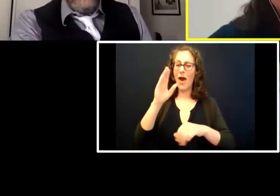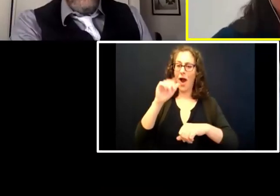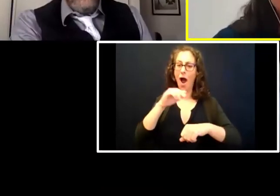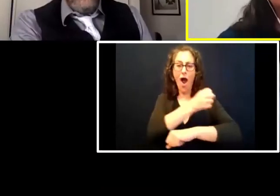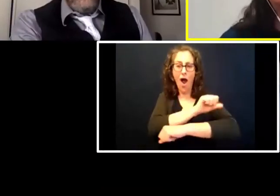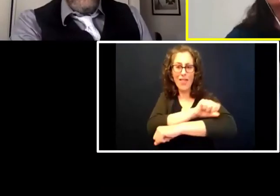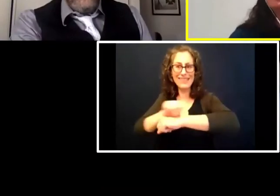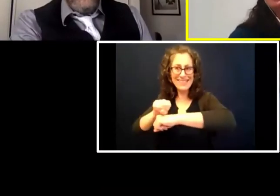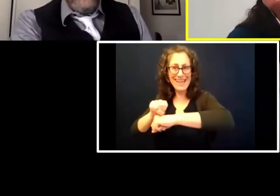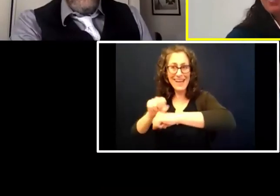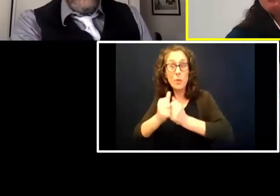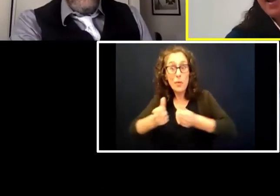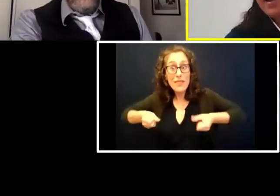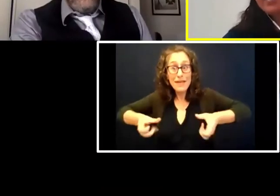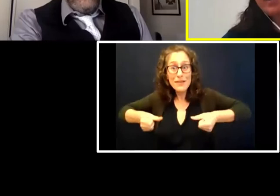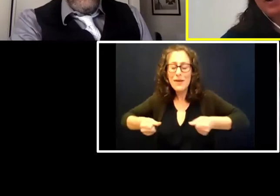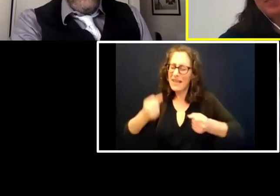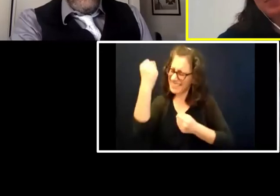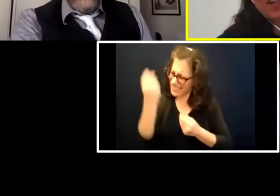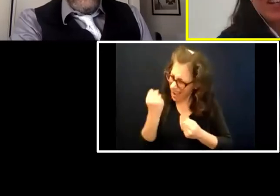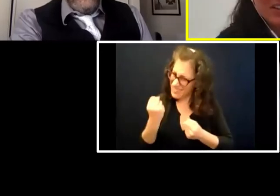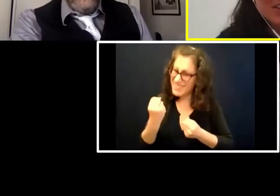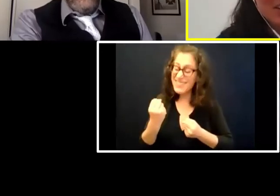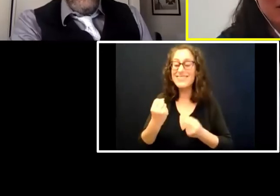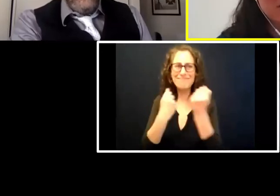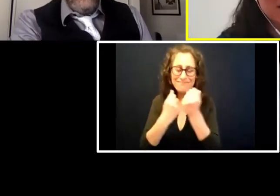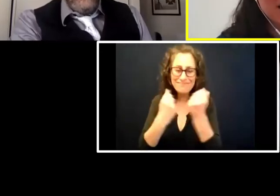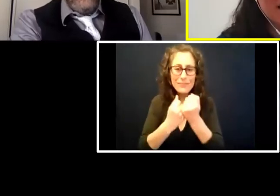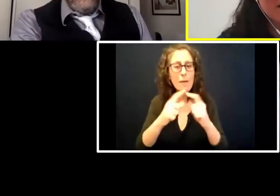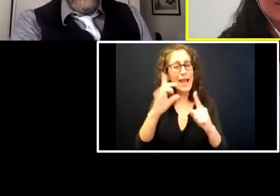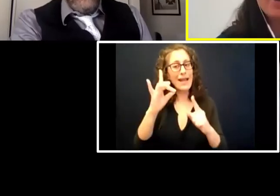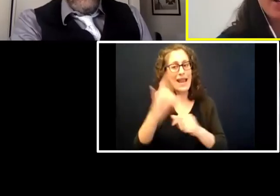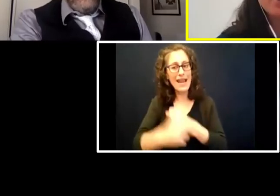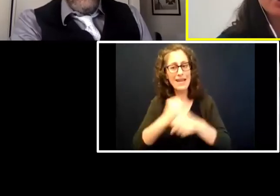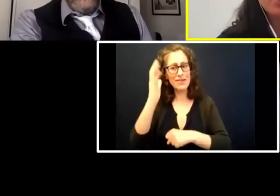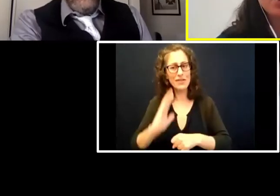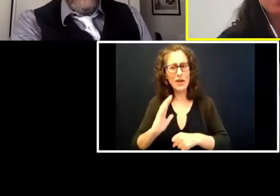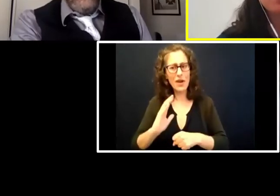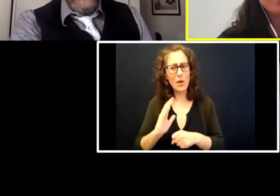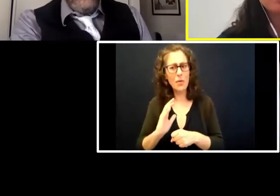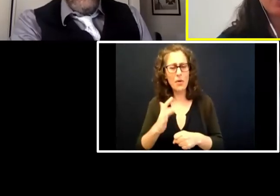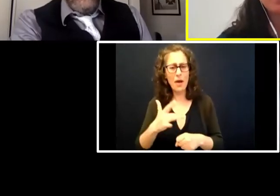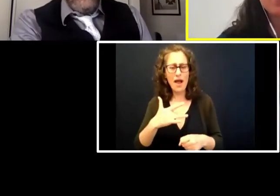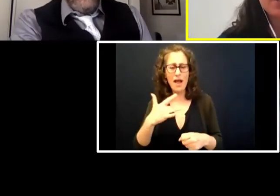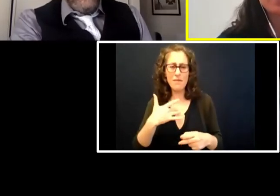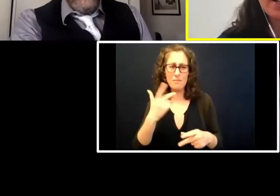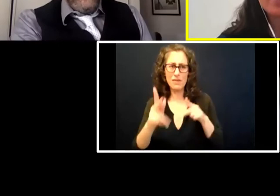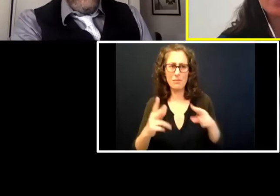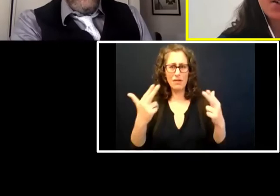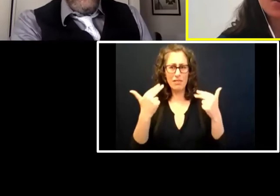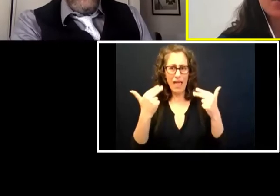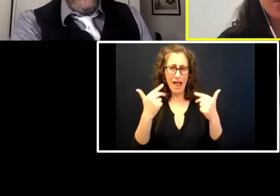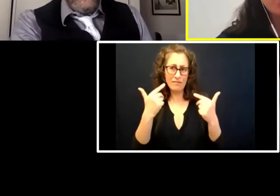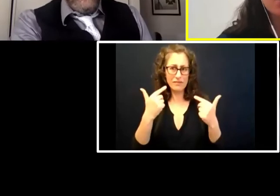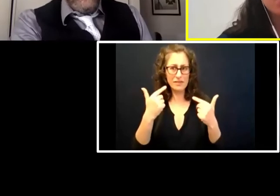yes. But man, 8 years ago I got laughed out of a room because of my prosthetic leg,